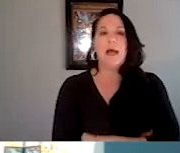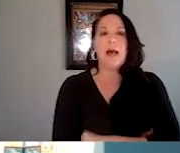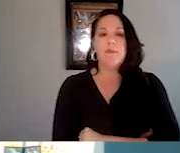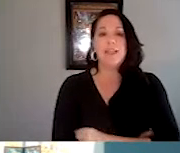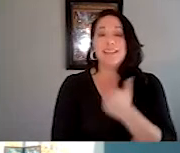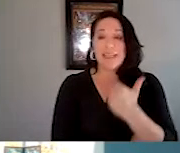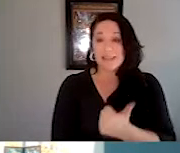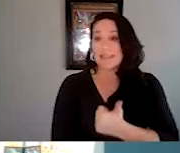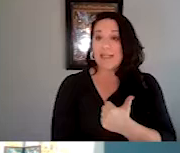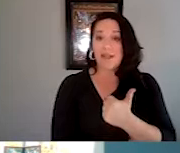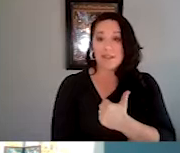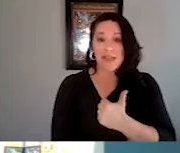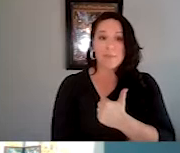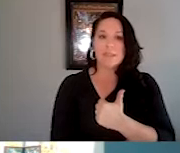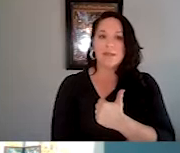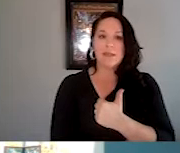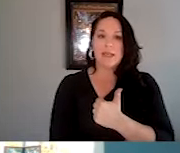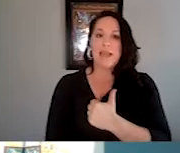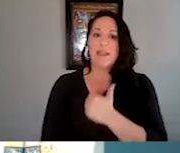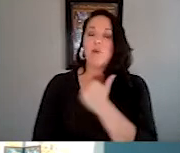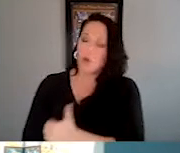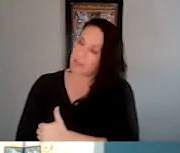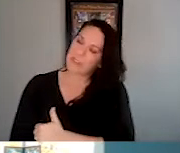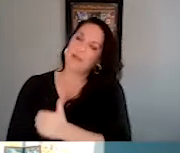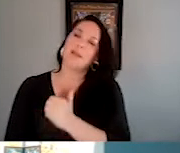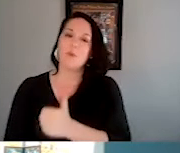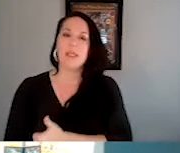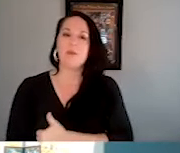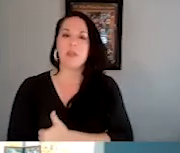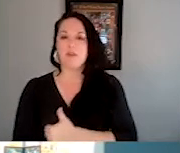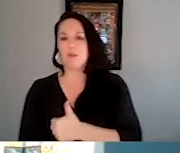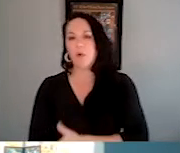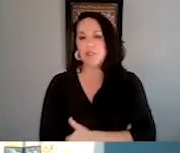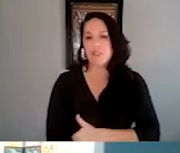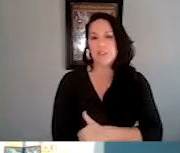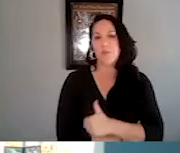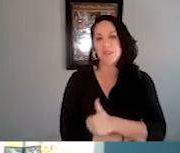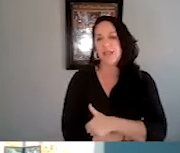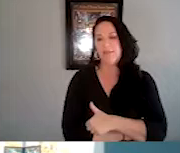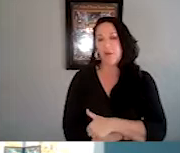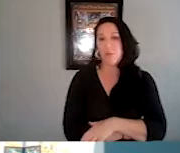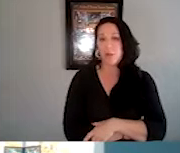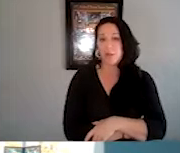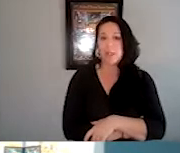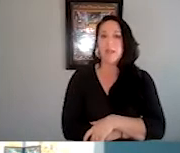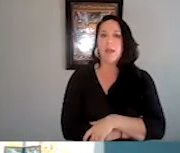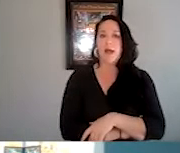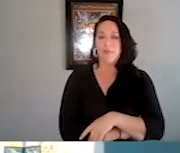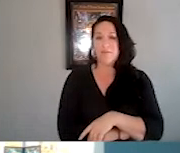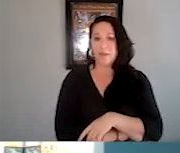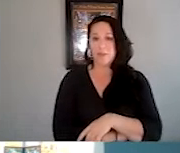detail. Let the data dictate next steps. And then, of course, communicate with other coalitions as well as state and federal